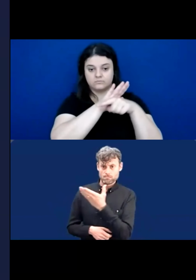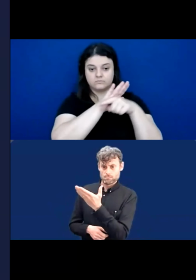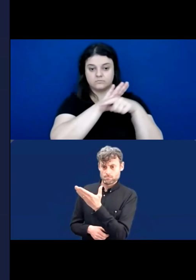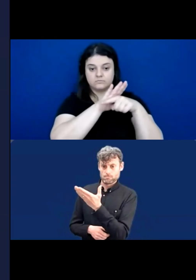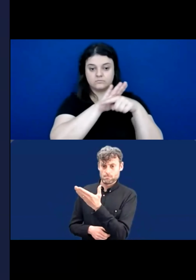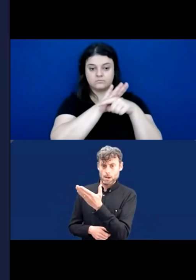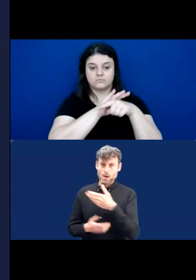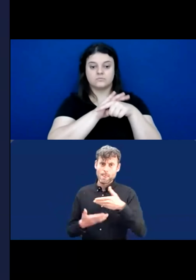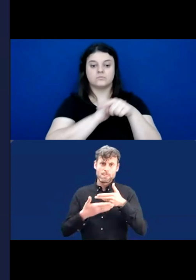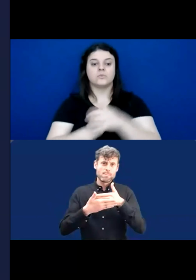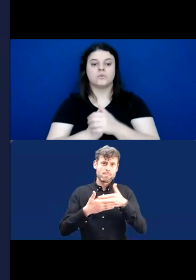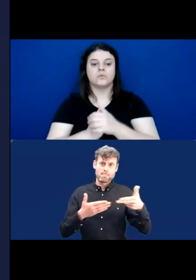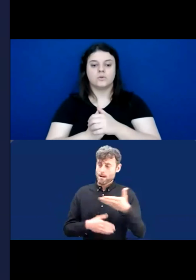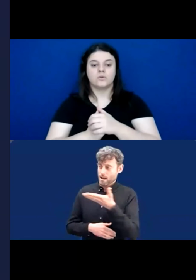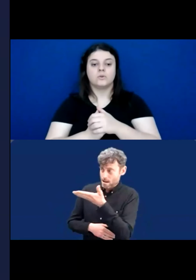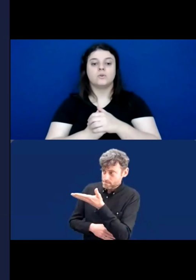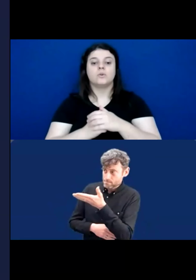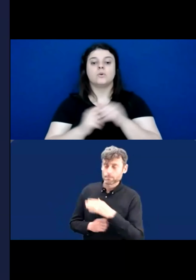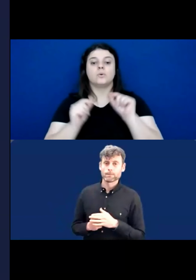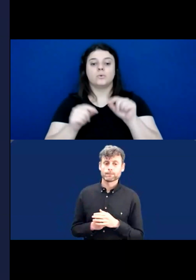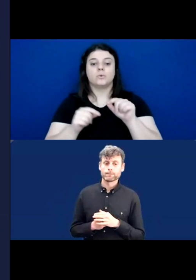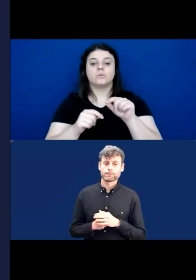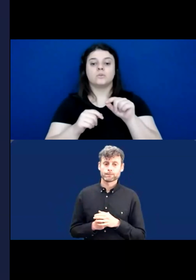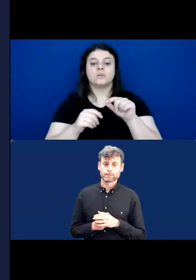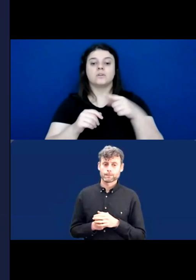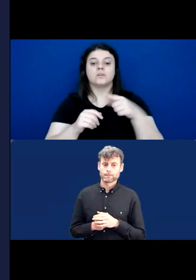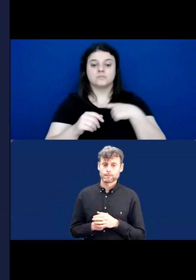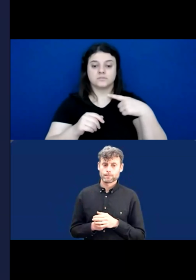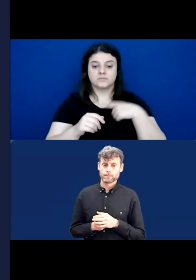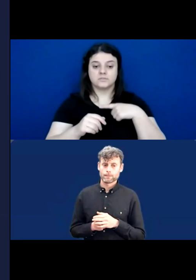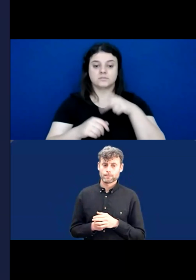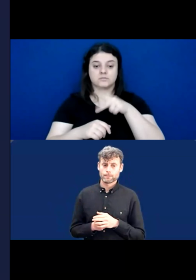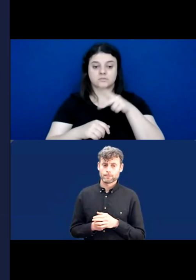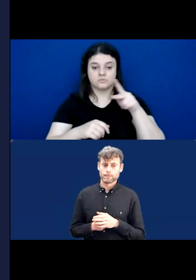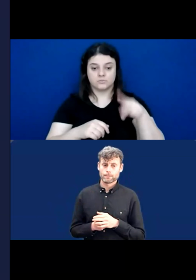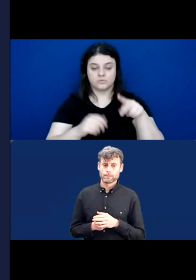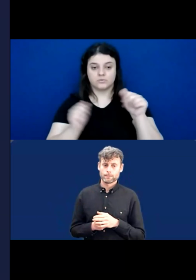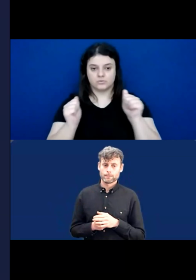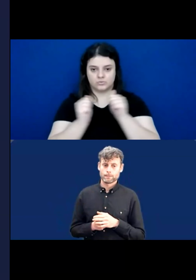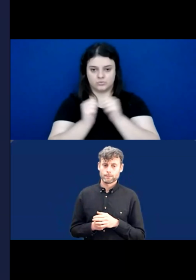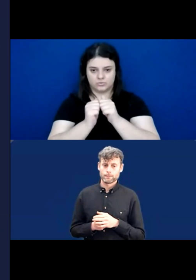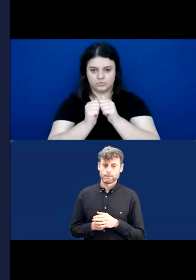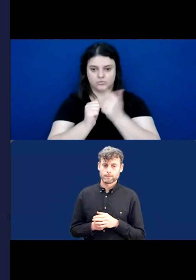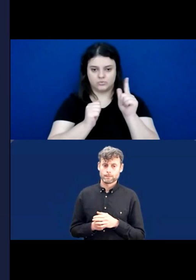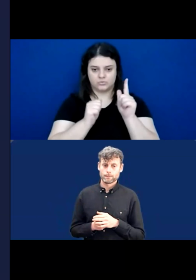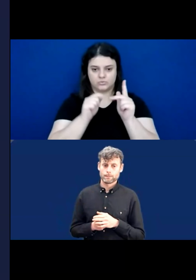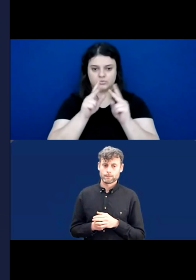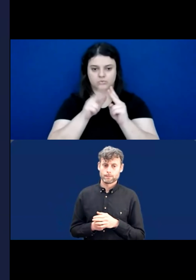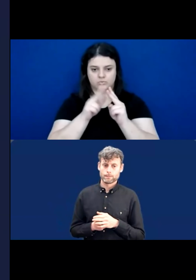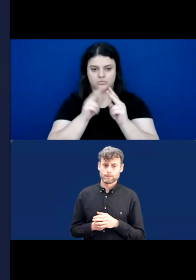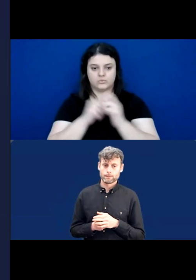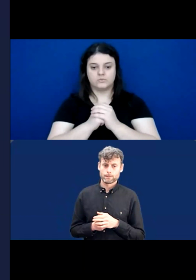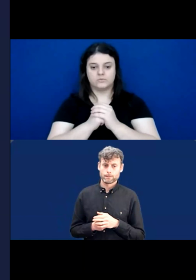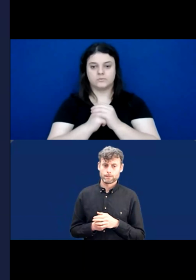Claes Möller, PhD Kerstin Möller, and Professor Emeritus Bert Danemark.